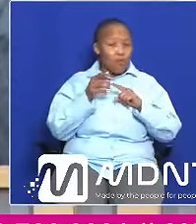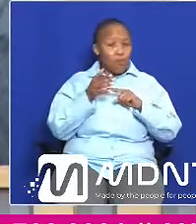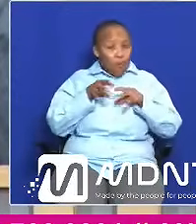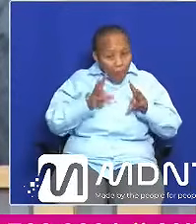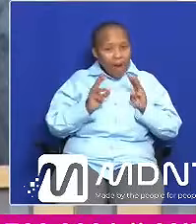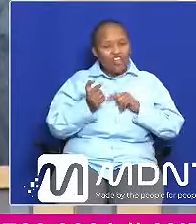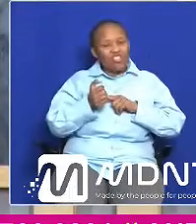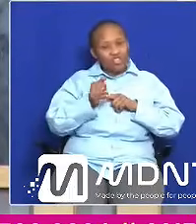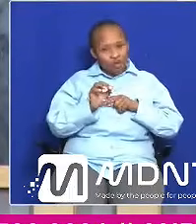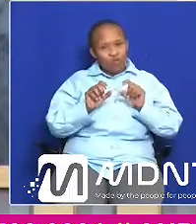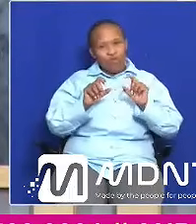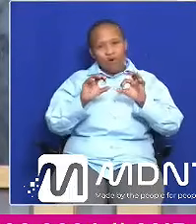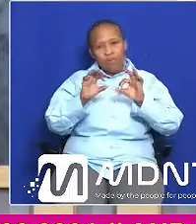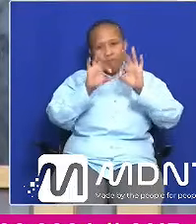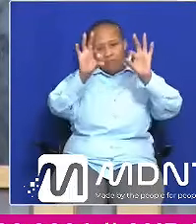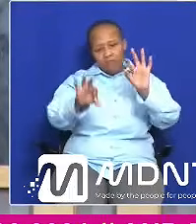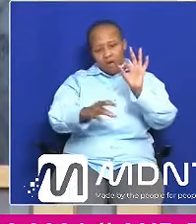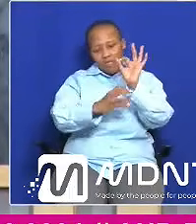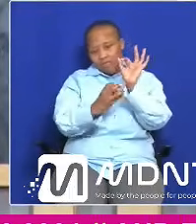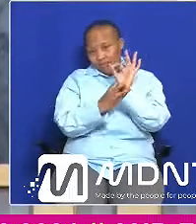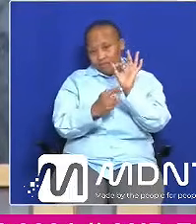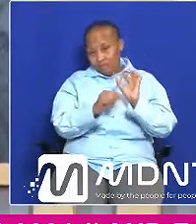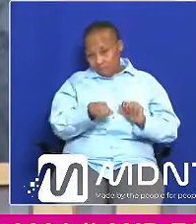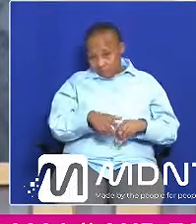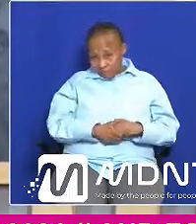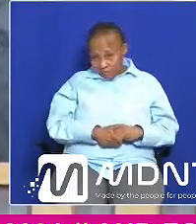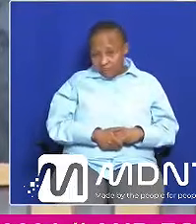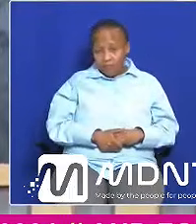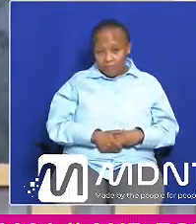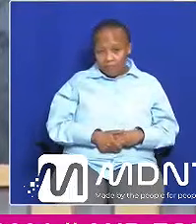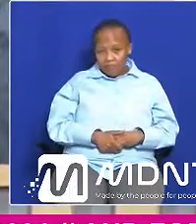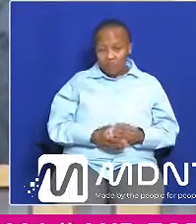Okay. Do you have a challenge with that?